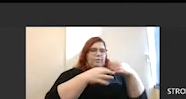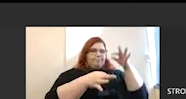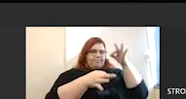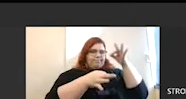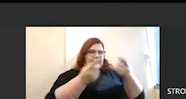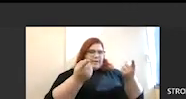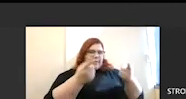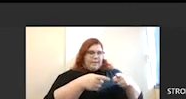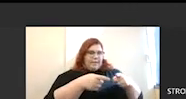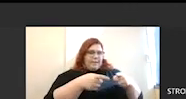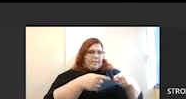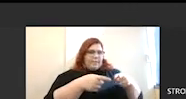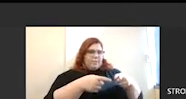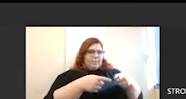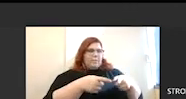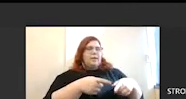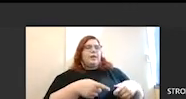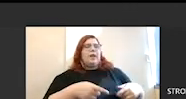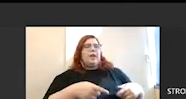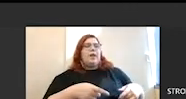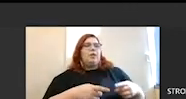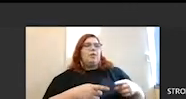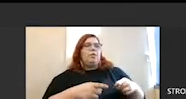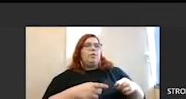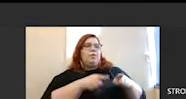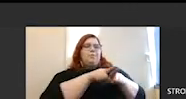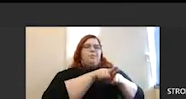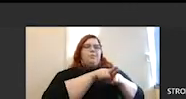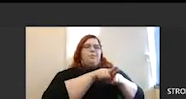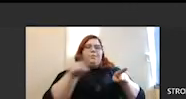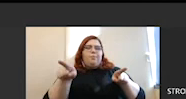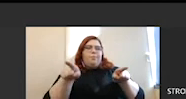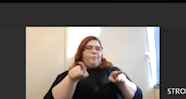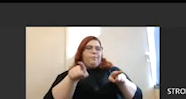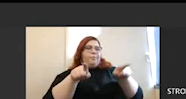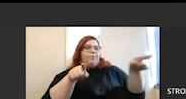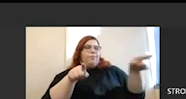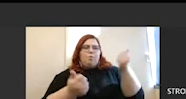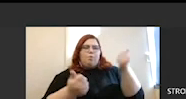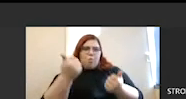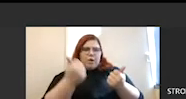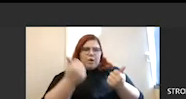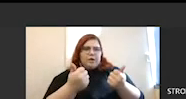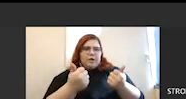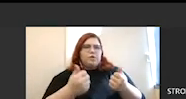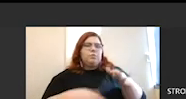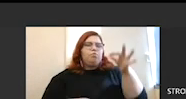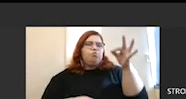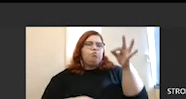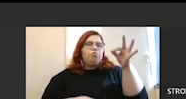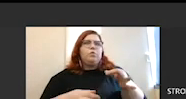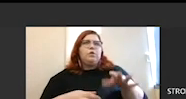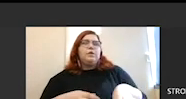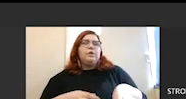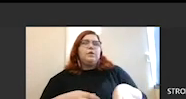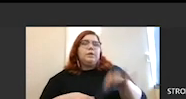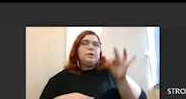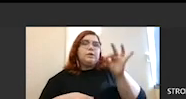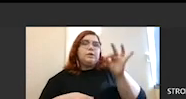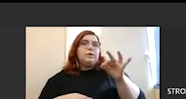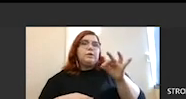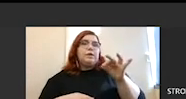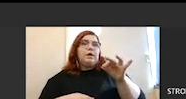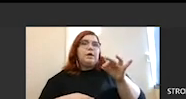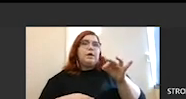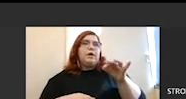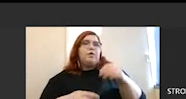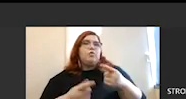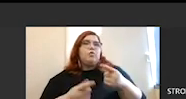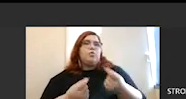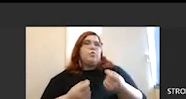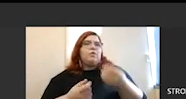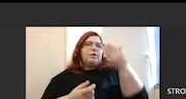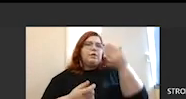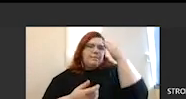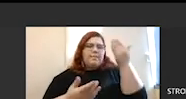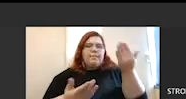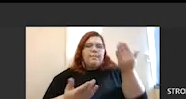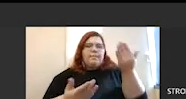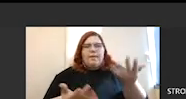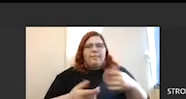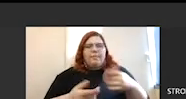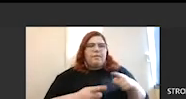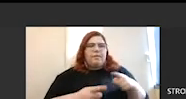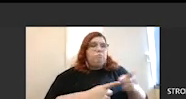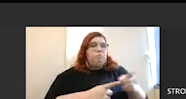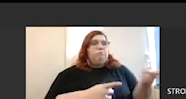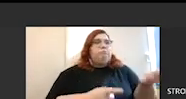made. And then maybe you do decide to take the action that you hinted at, but then something goes wrong, right? And it's a